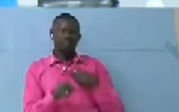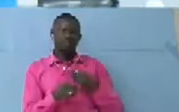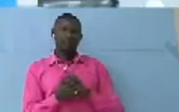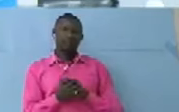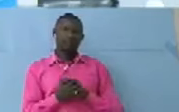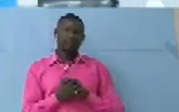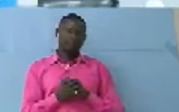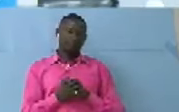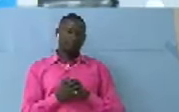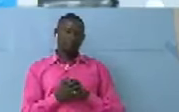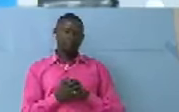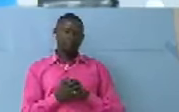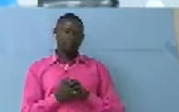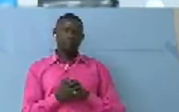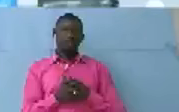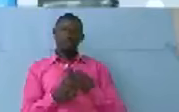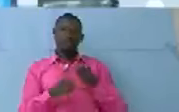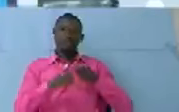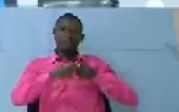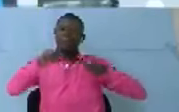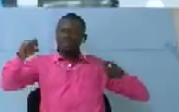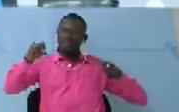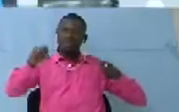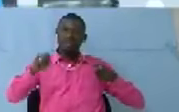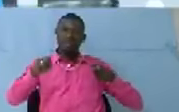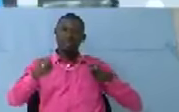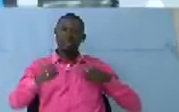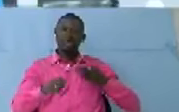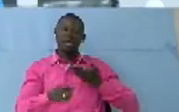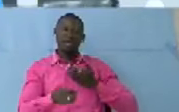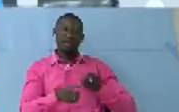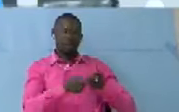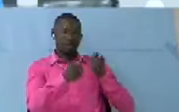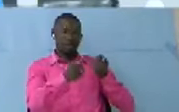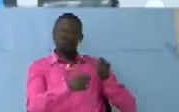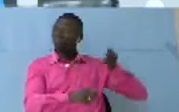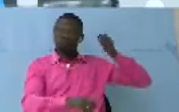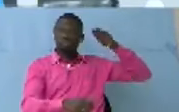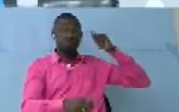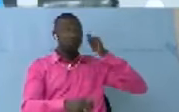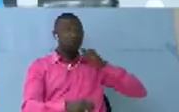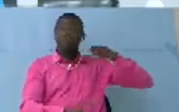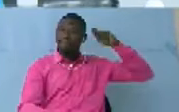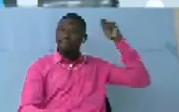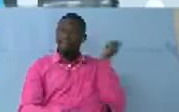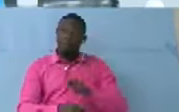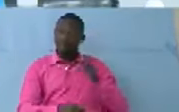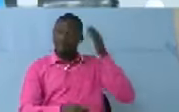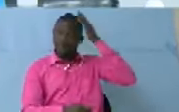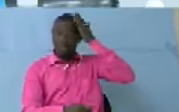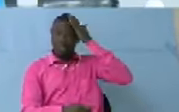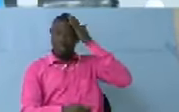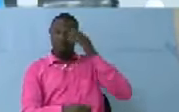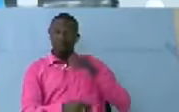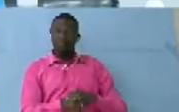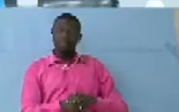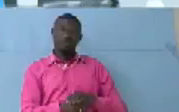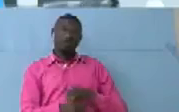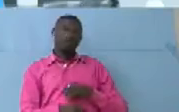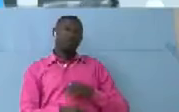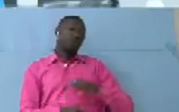Mbabula Wolta and Pankunda Pau. The baton that he had held in his hand was what he used and hit me on my head. So do not I